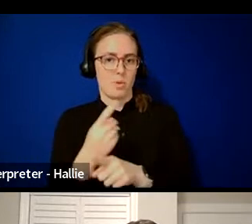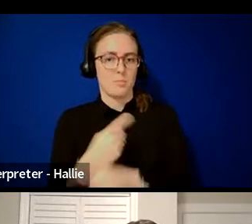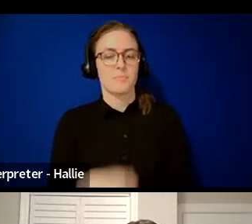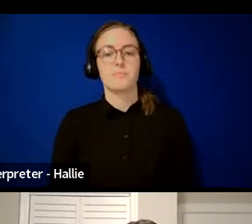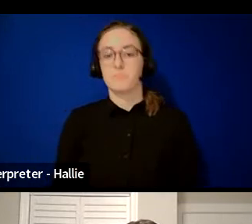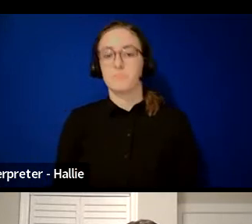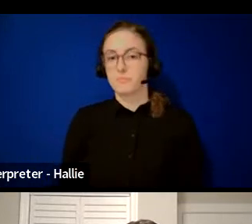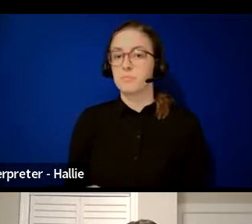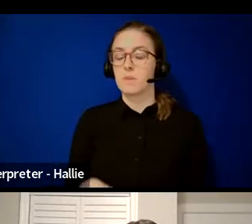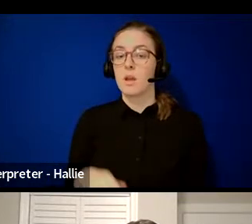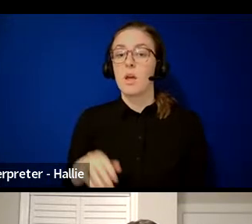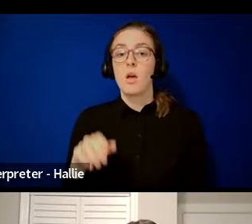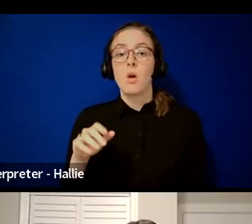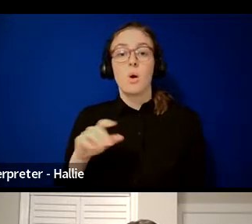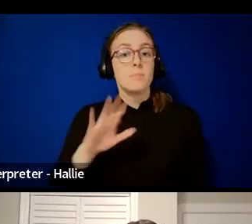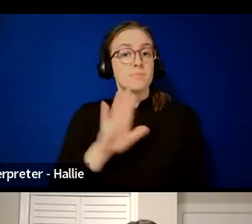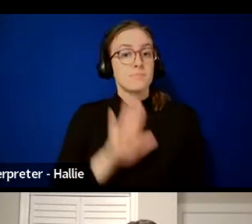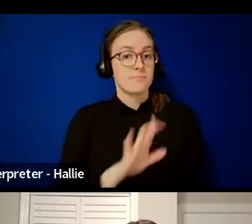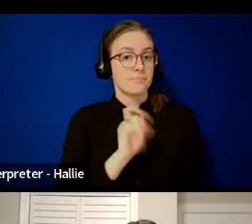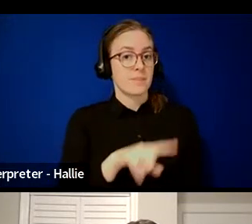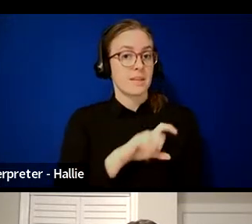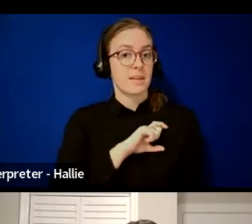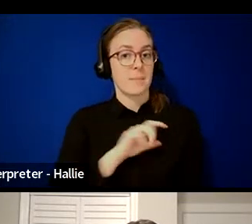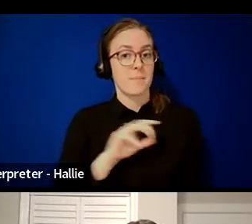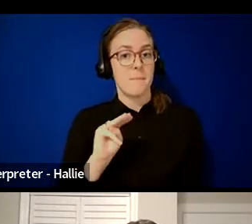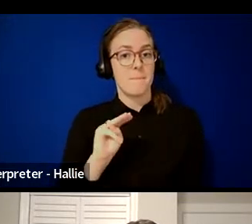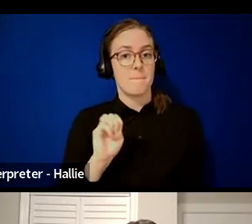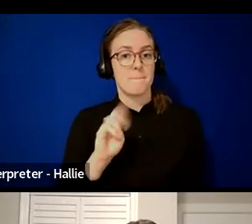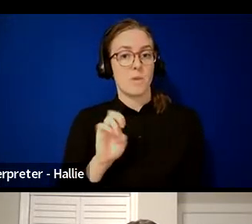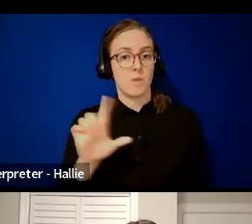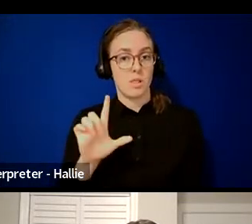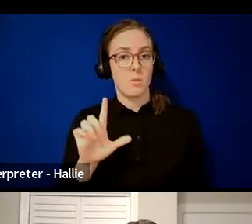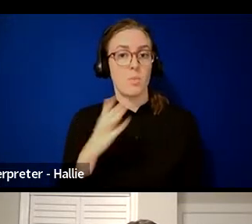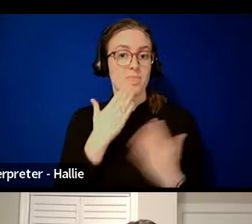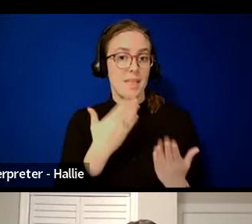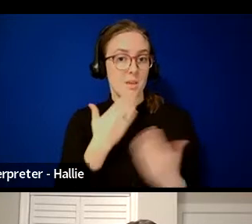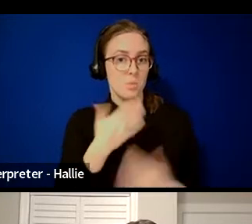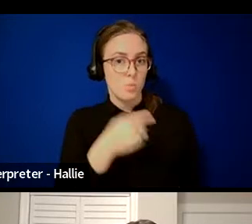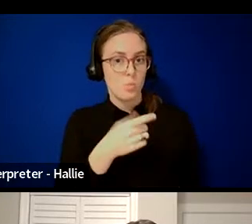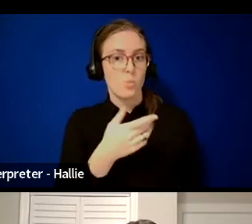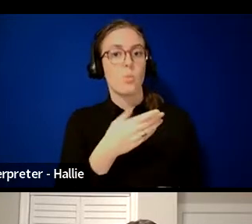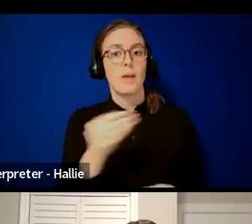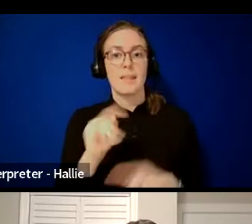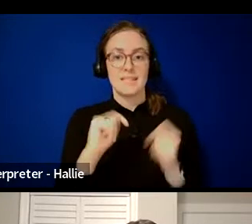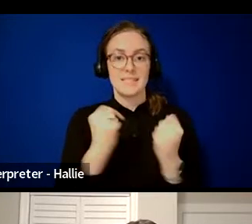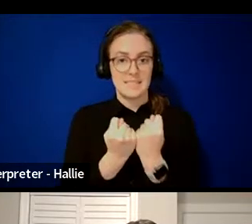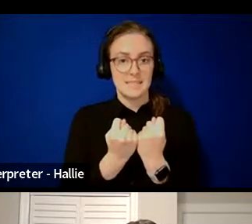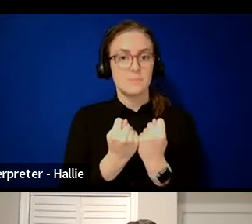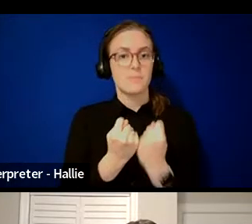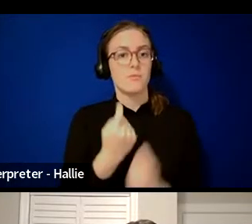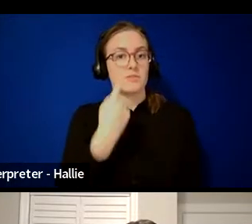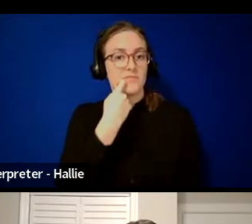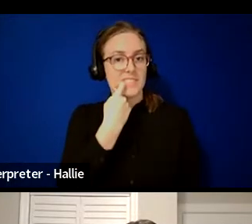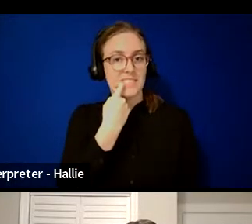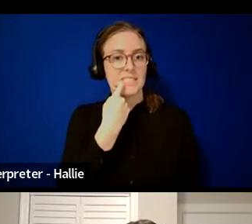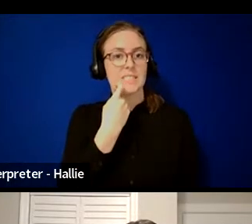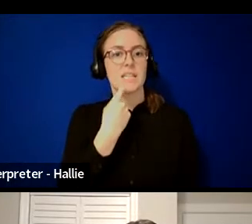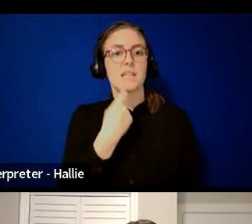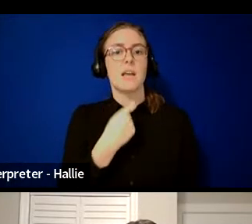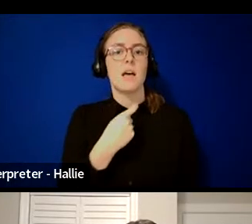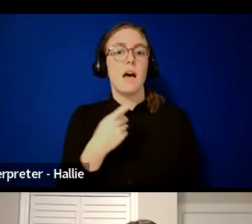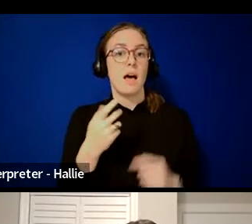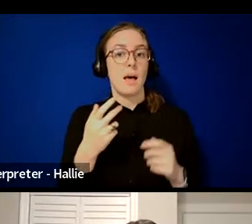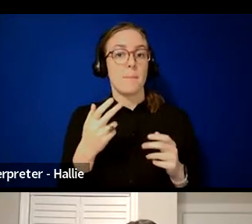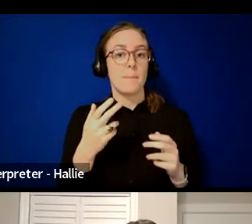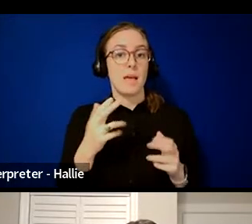Captain Merrill, I just want to thank you and the team for the recent gun seizure. I'm not